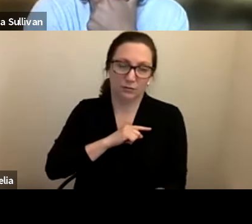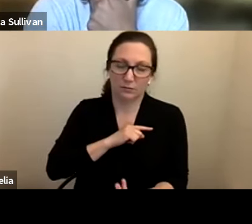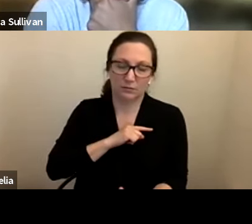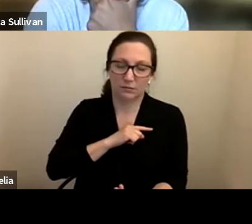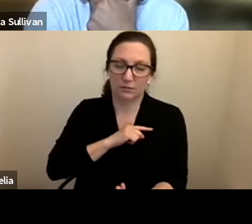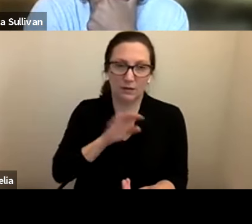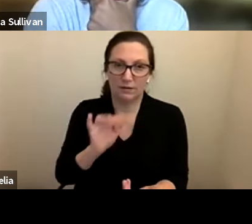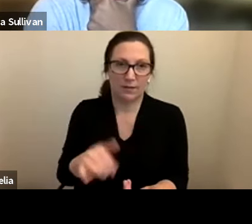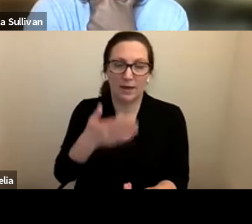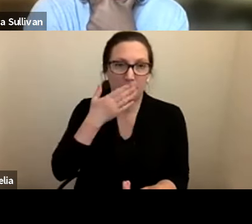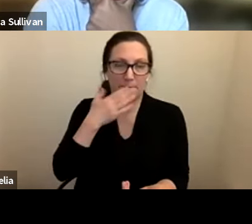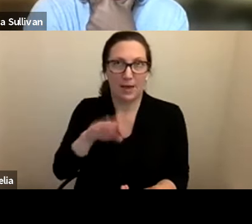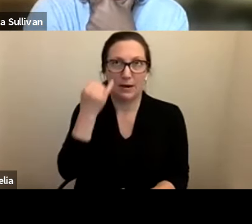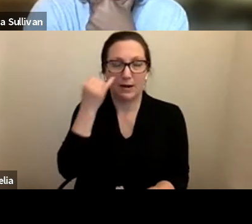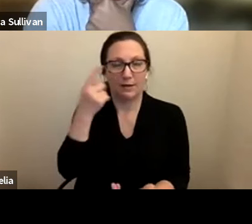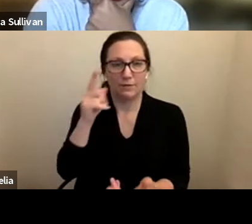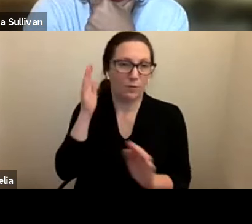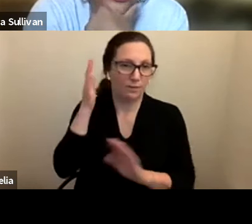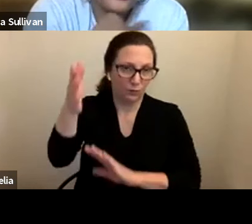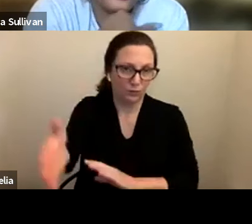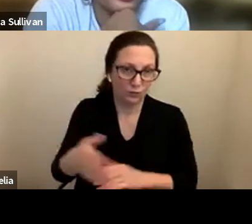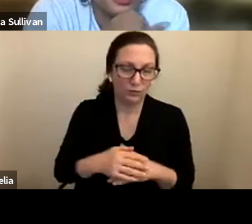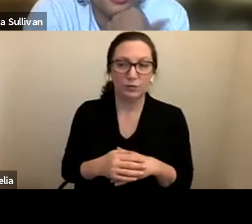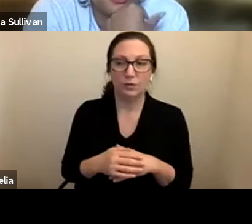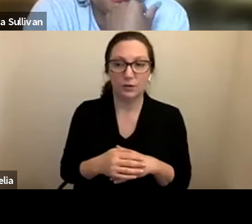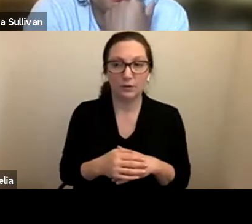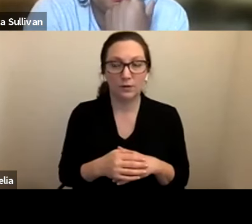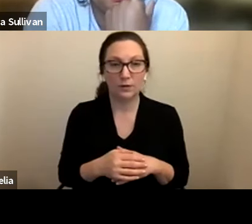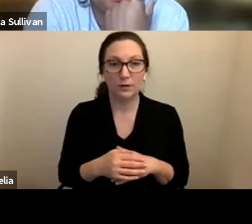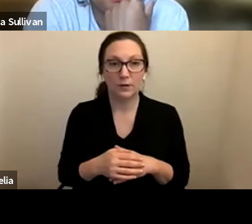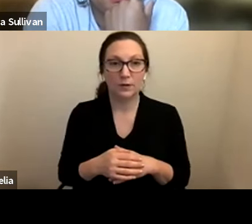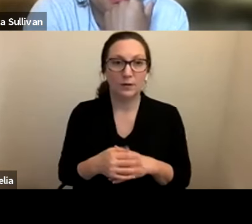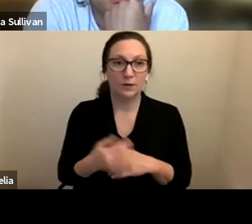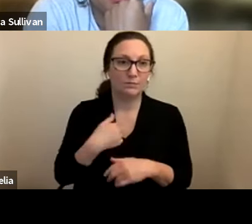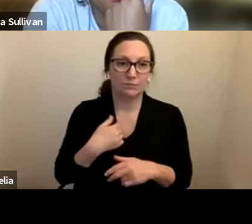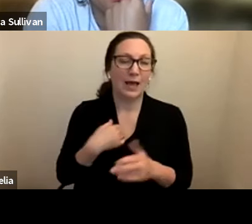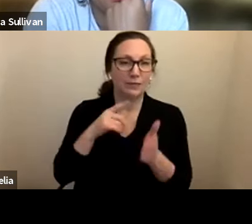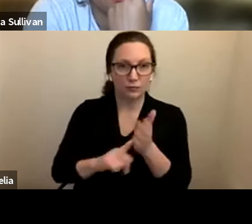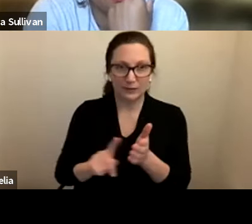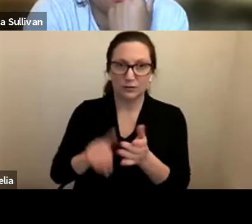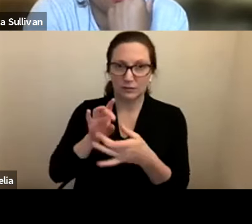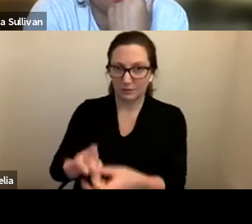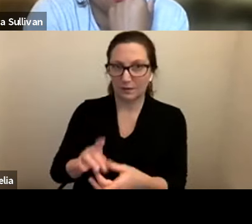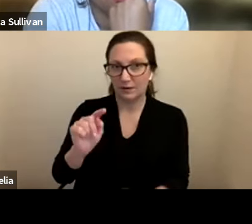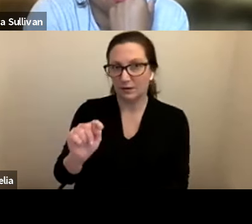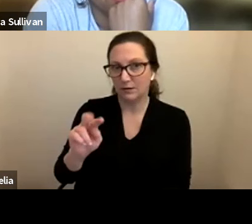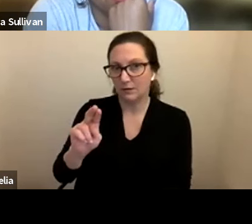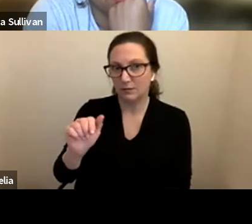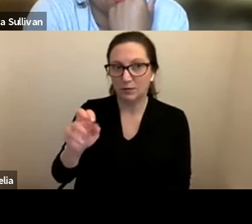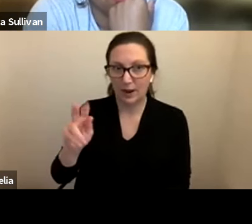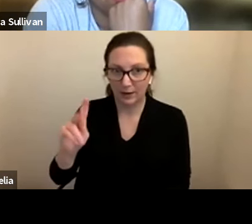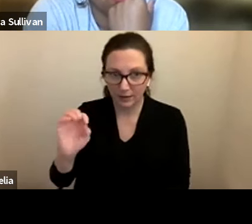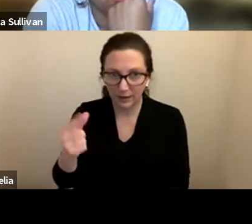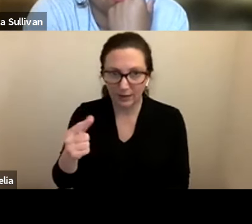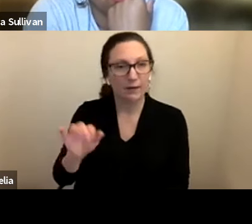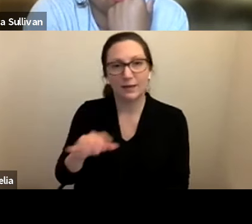My position and the talk I could give, is what research about tracking tells us about its unfairness, about